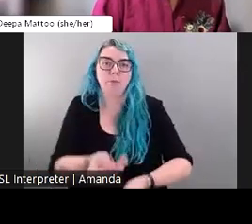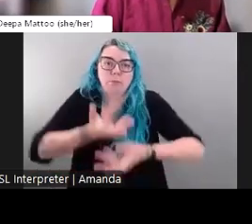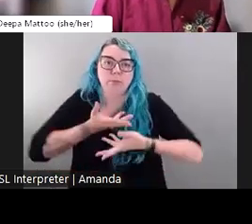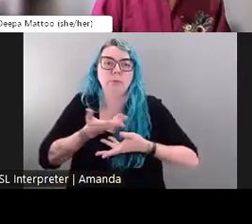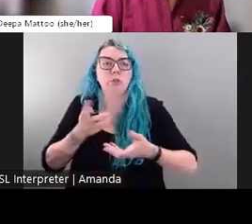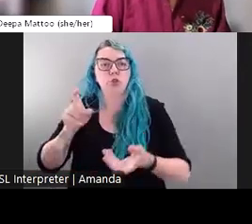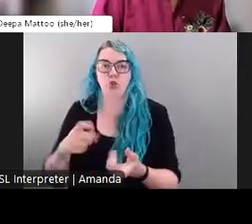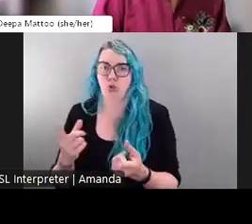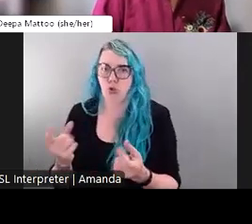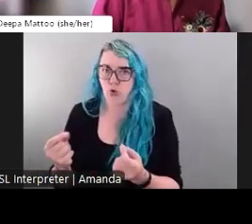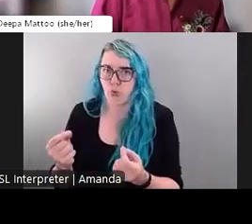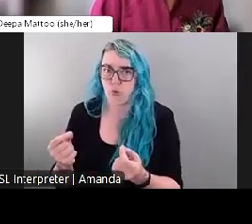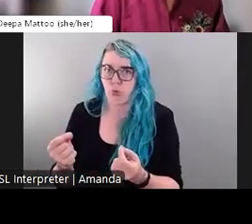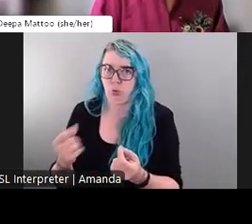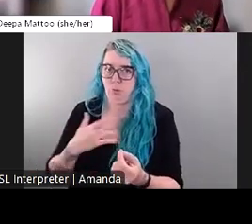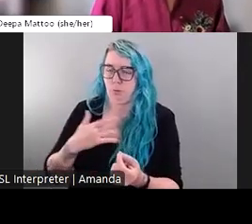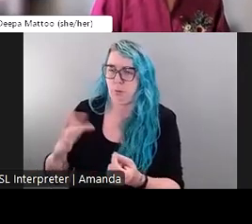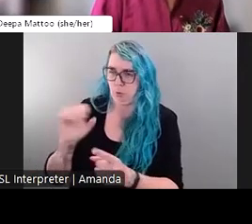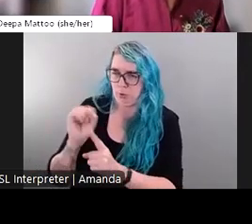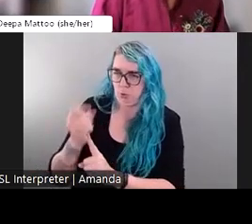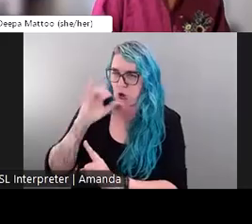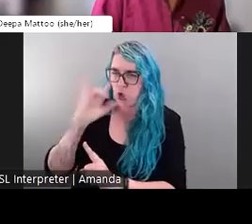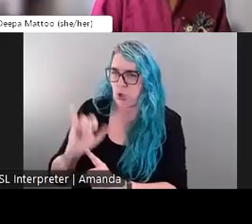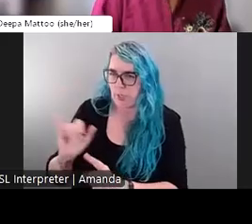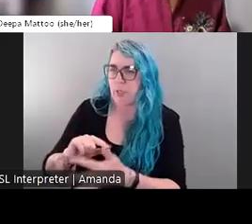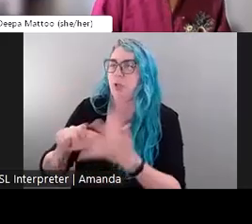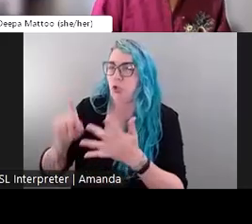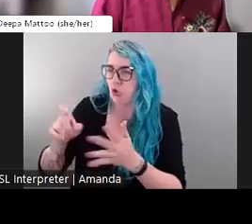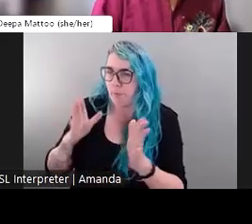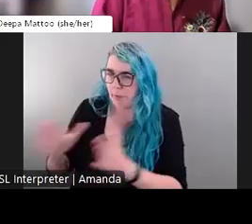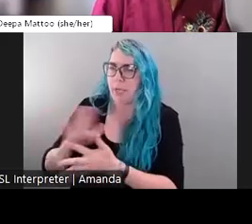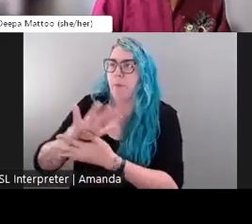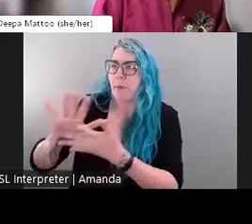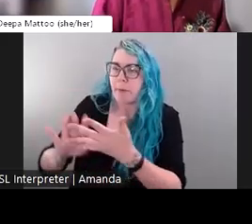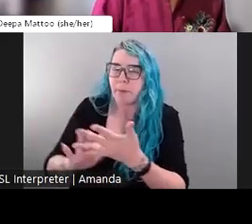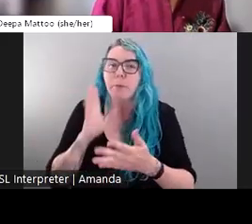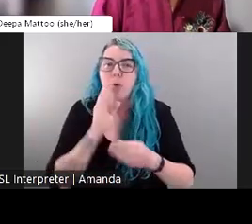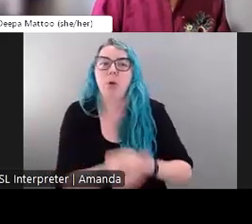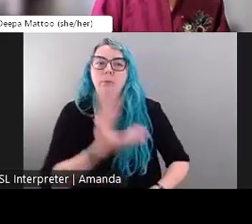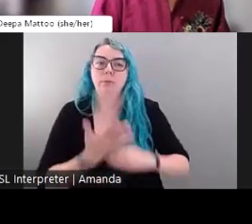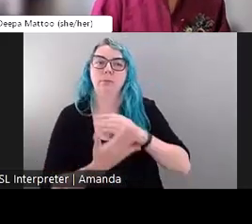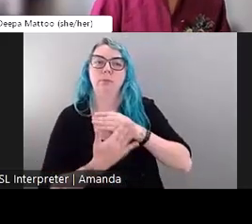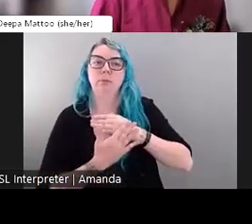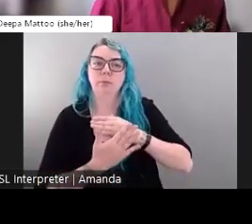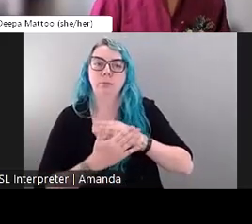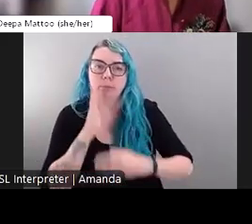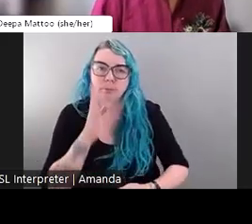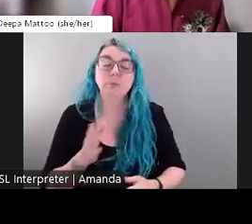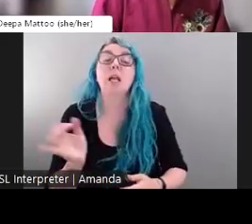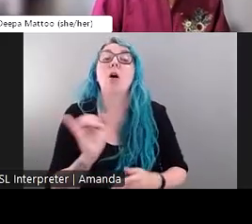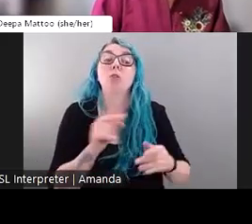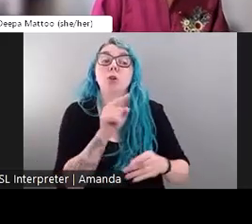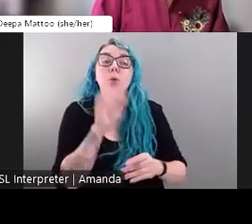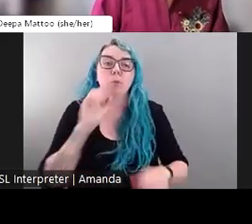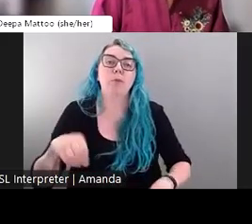what level of supports and planning do you need to do. And the website also gives a number of resources that